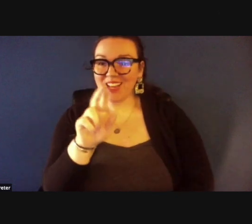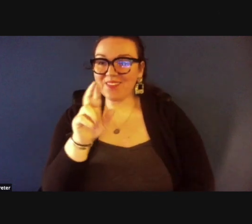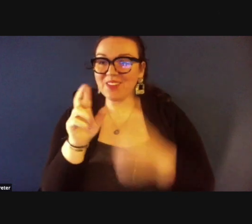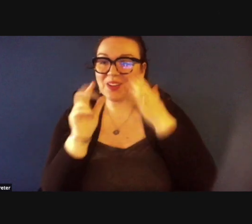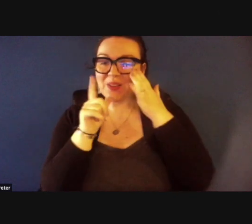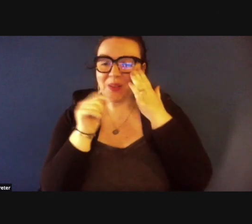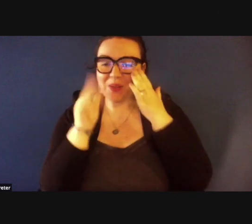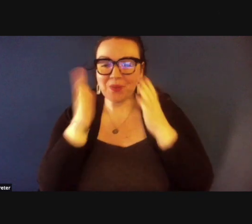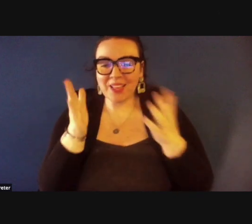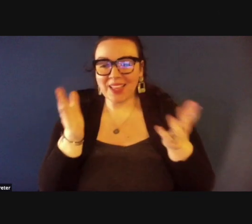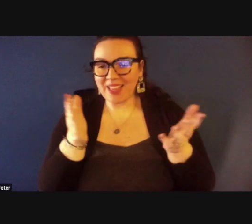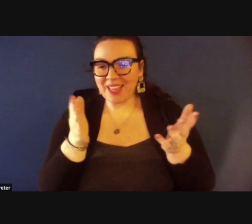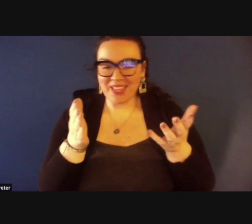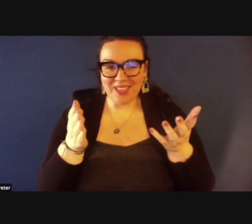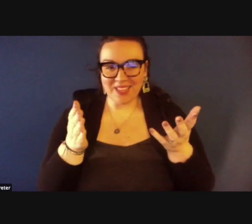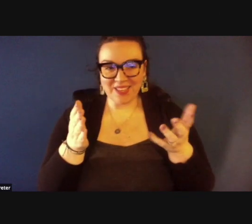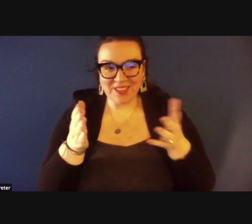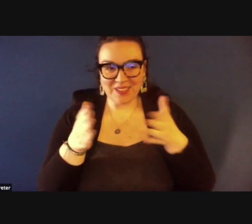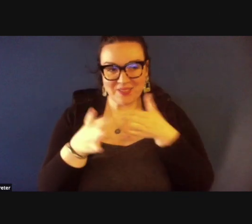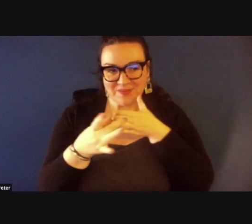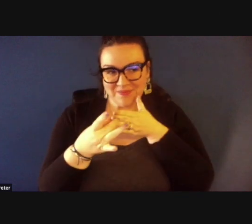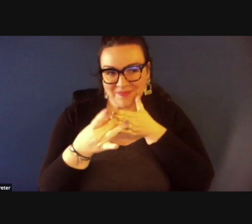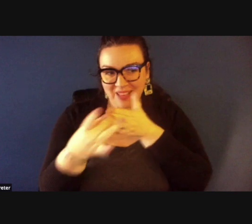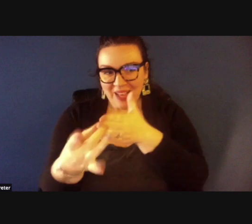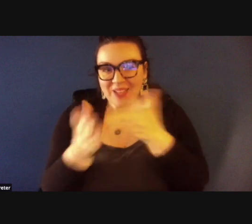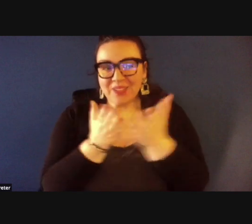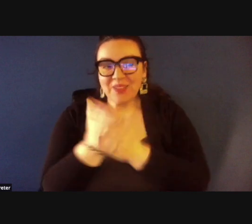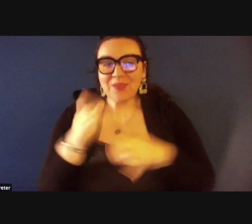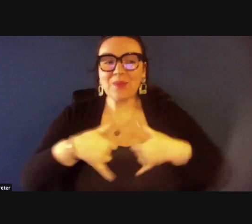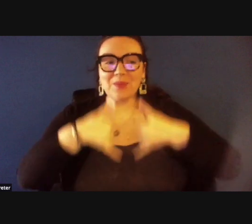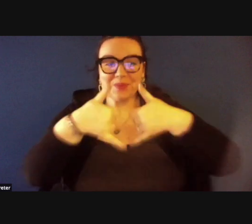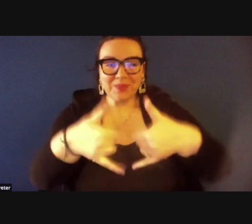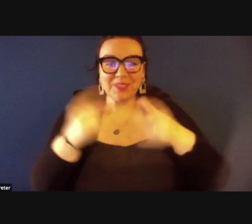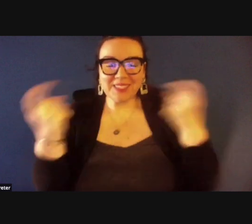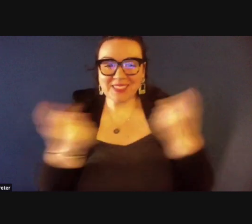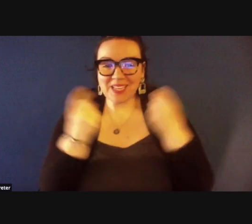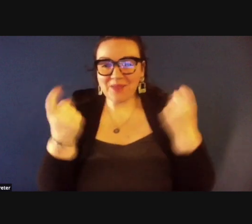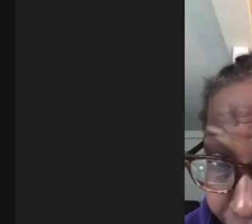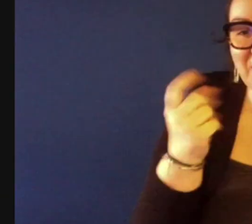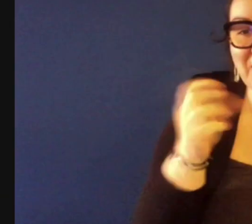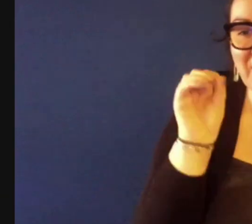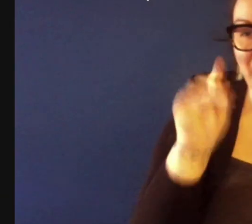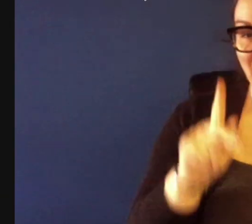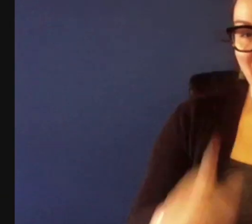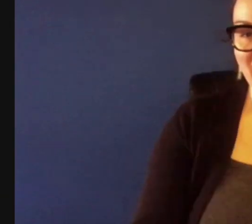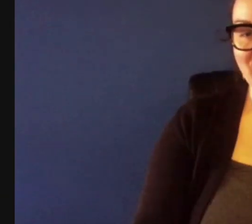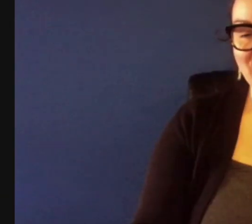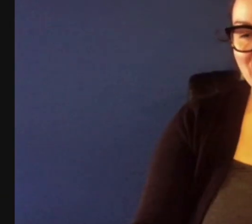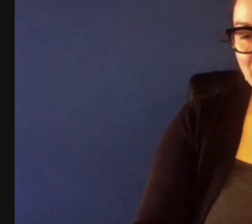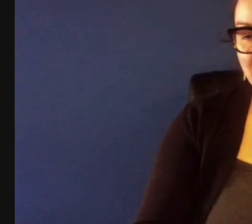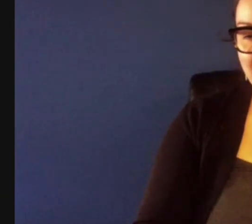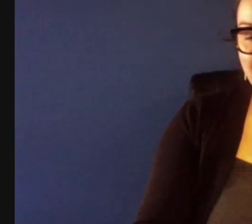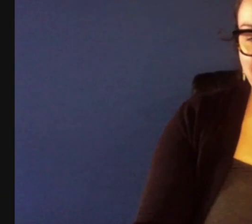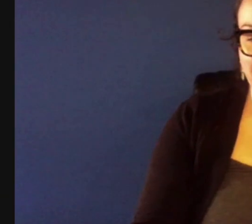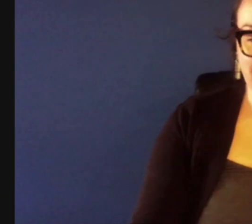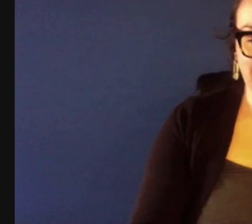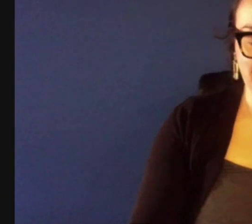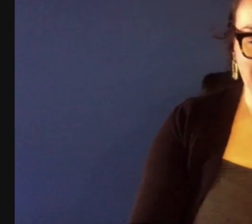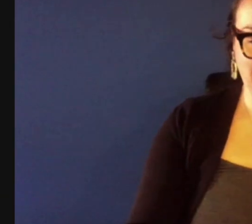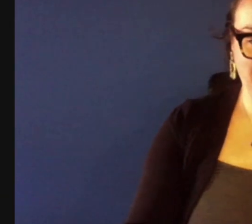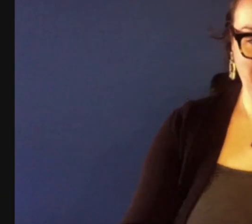post you through our awards okay all right so